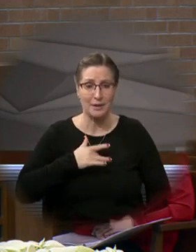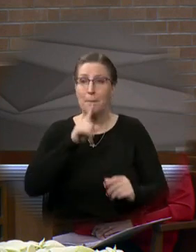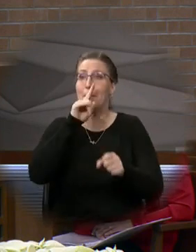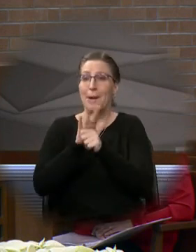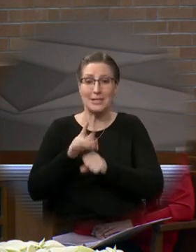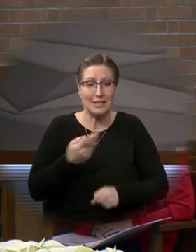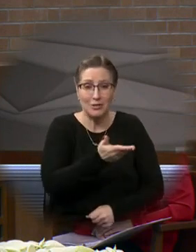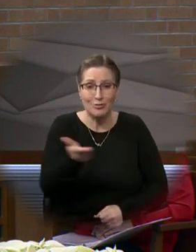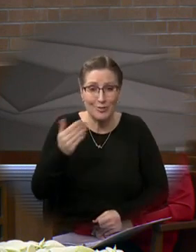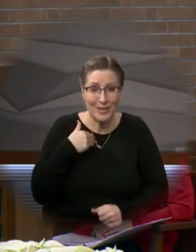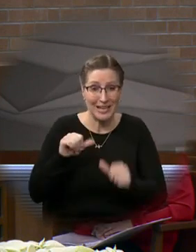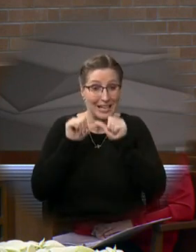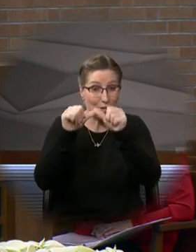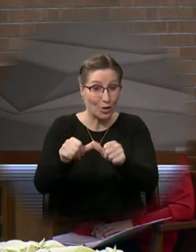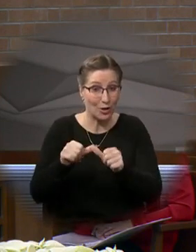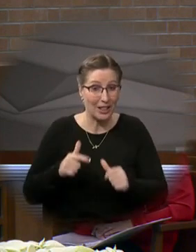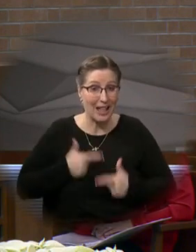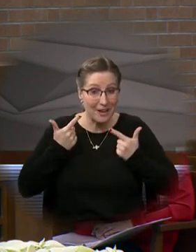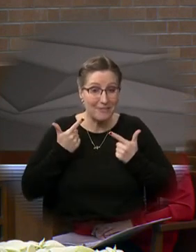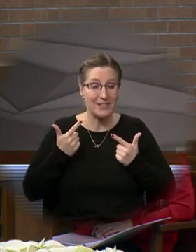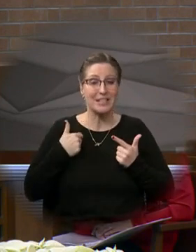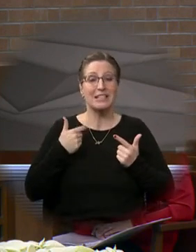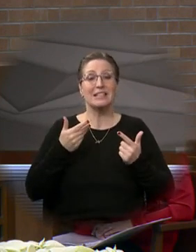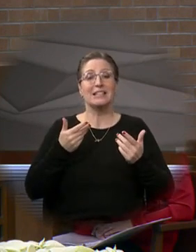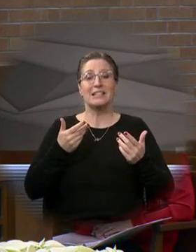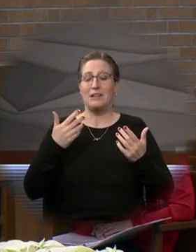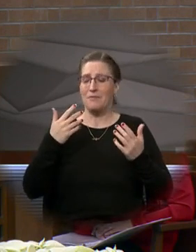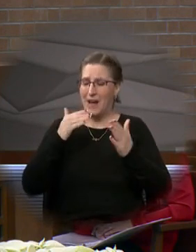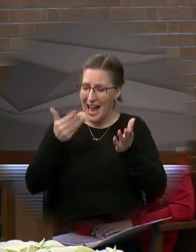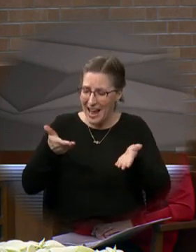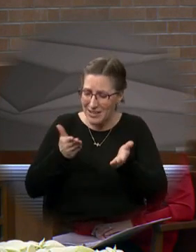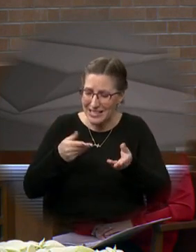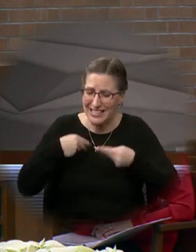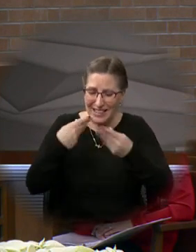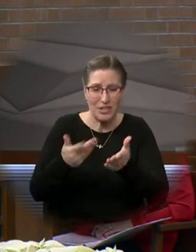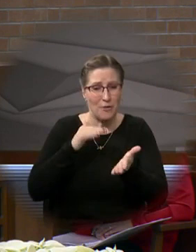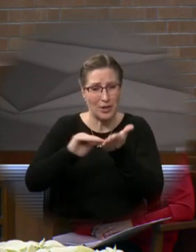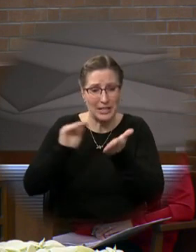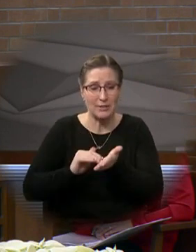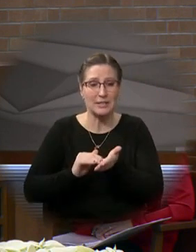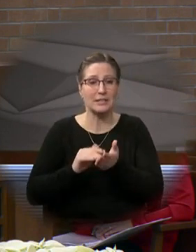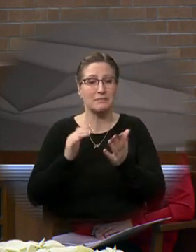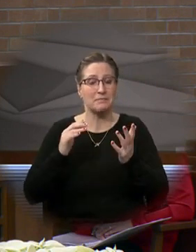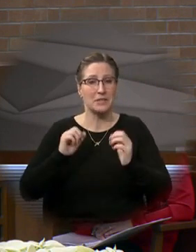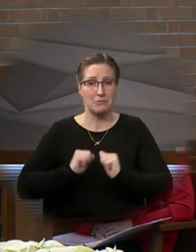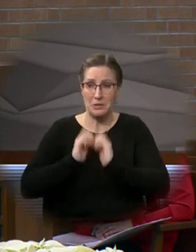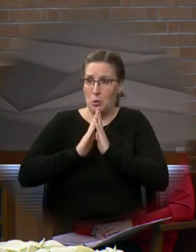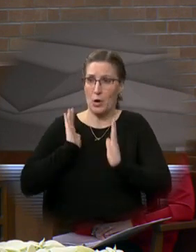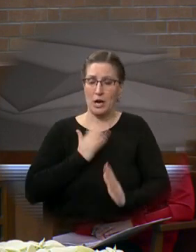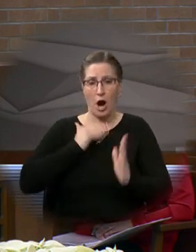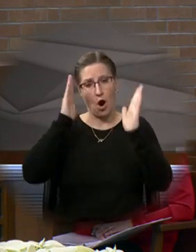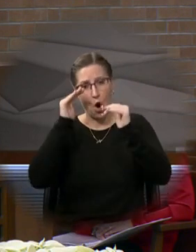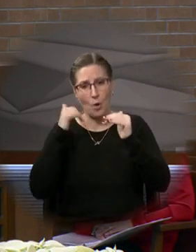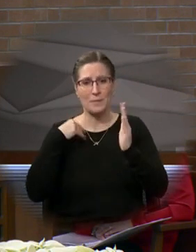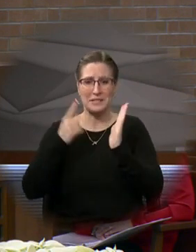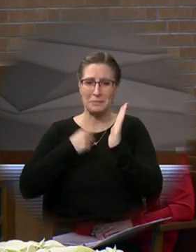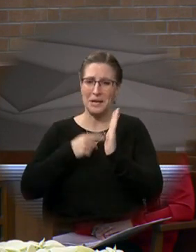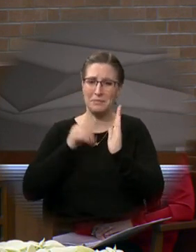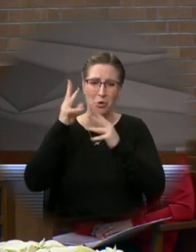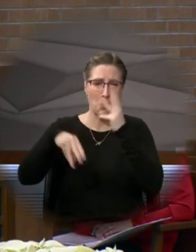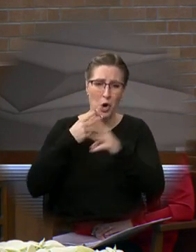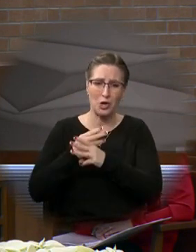life, offering us forgiveness, restoring our hope in a world that is often seemingly sad and